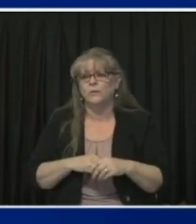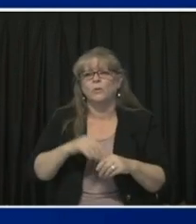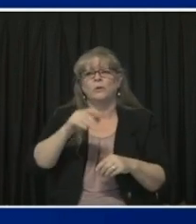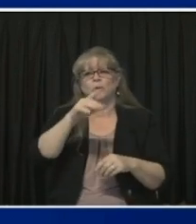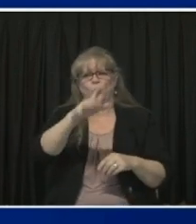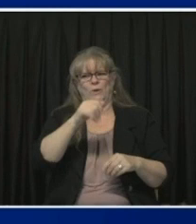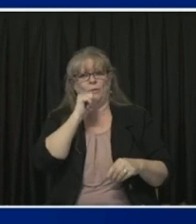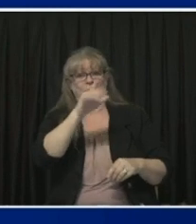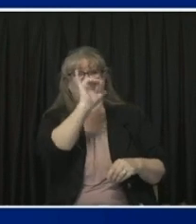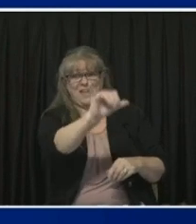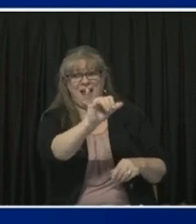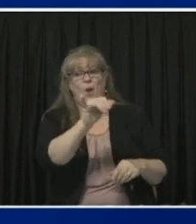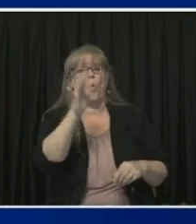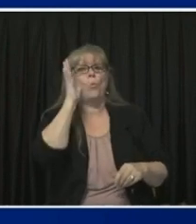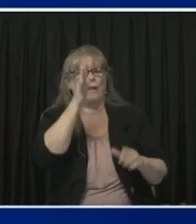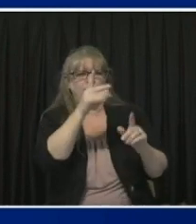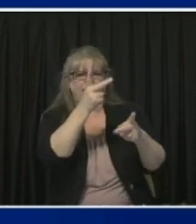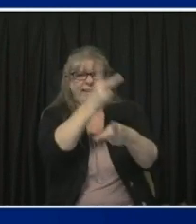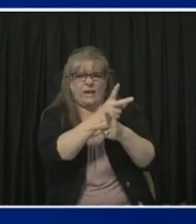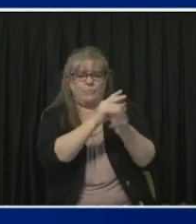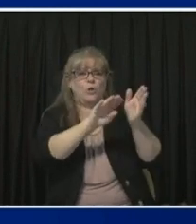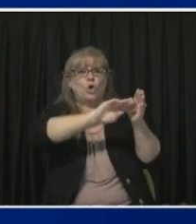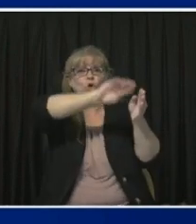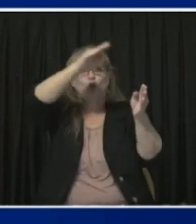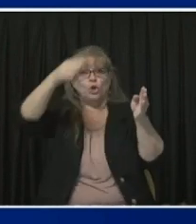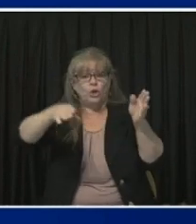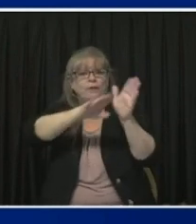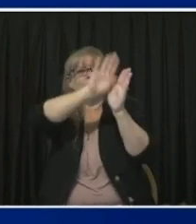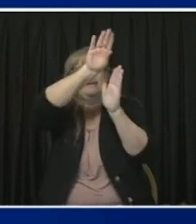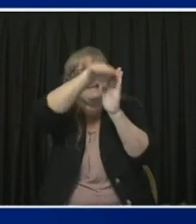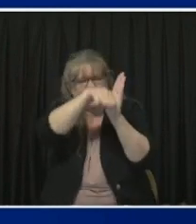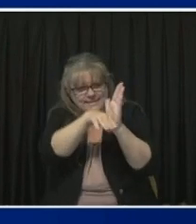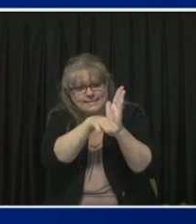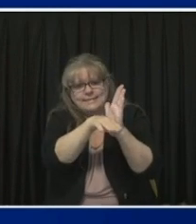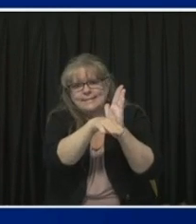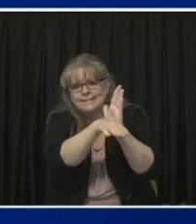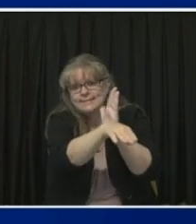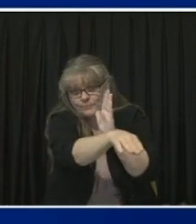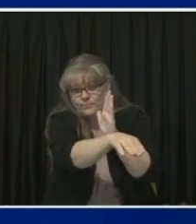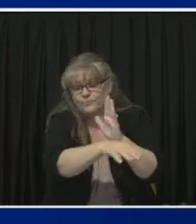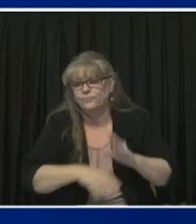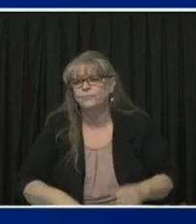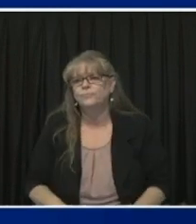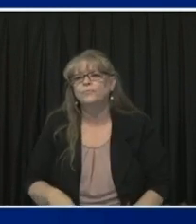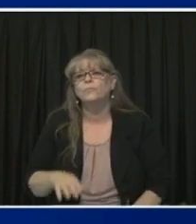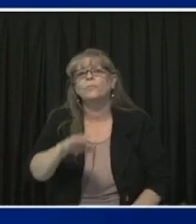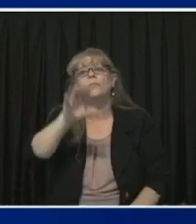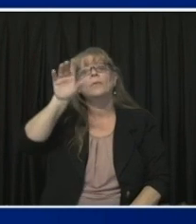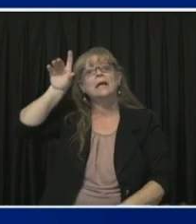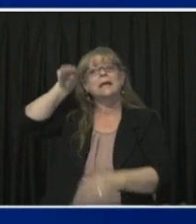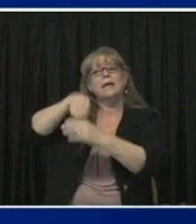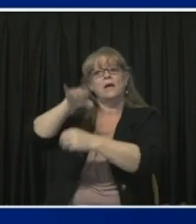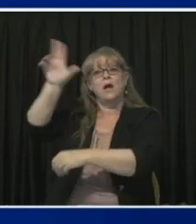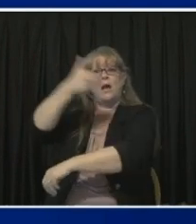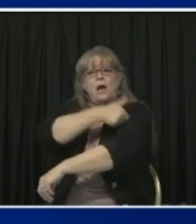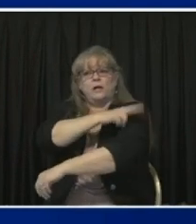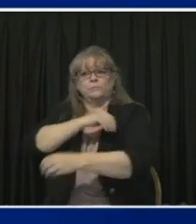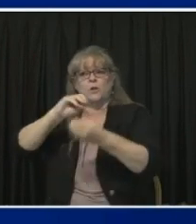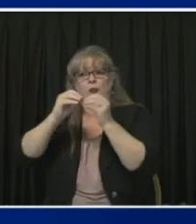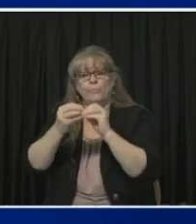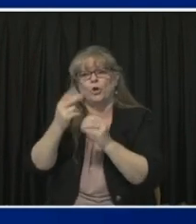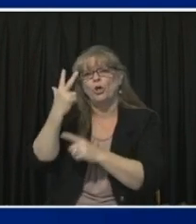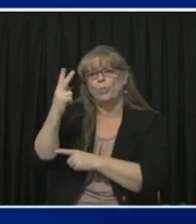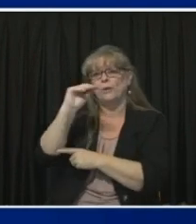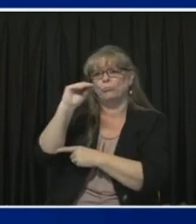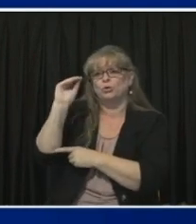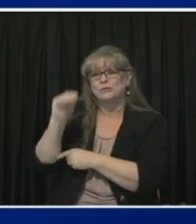steady and encouraging. Same thing with hospitalizations. Yesterday, 0.3% growth rate in hospitalizations. Still low, but that